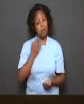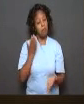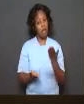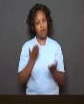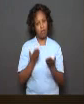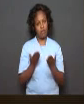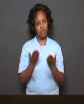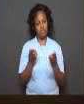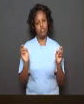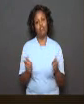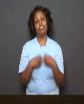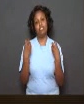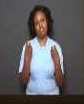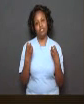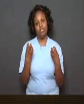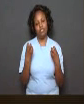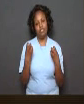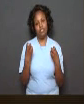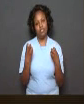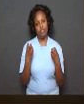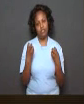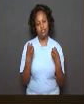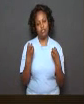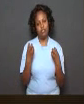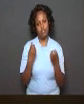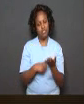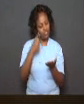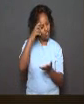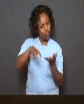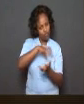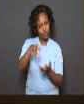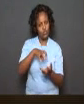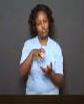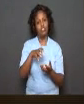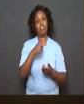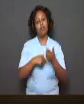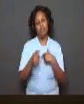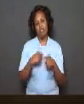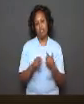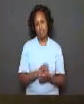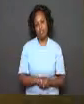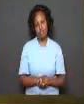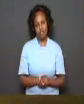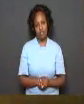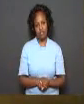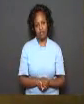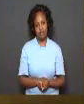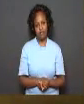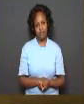become conflated, leading to a confusion of motivations.